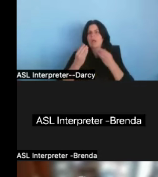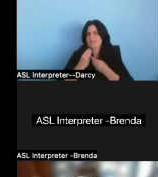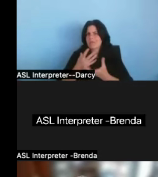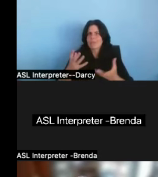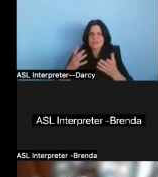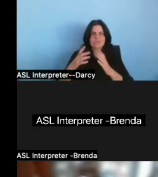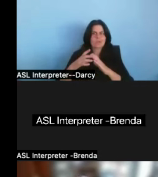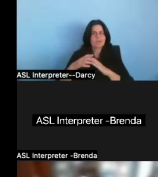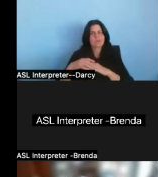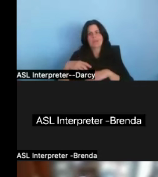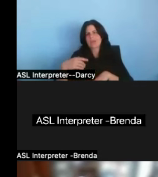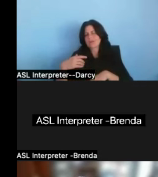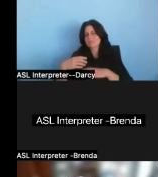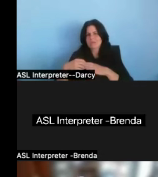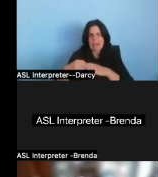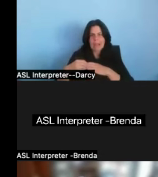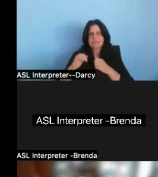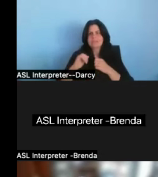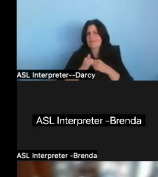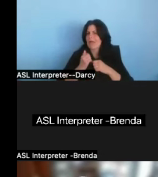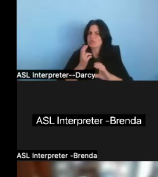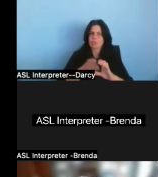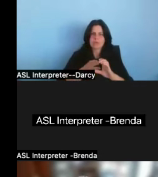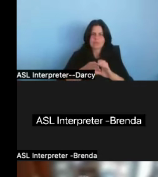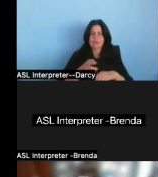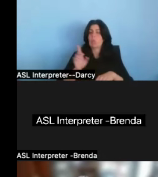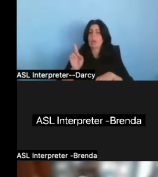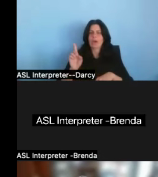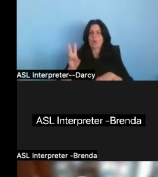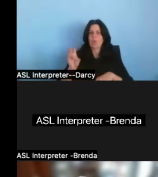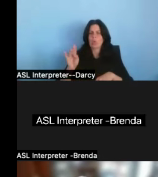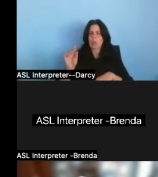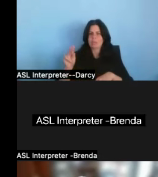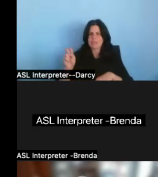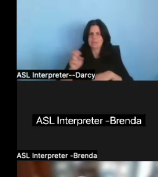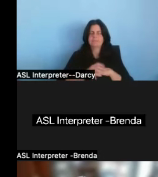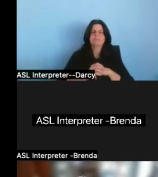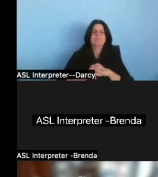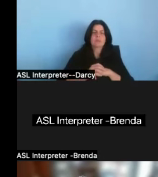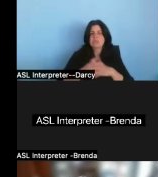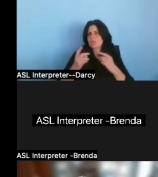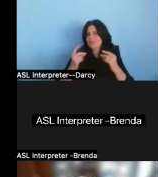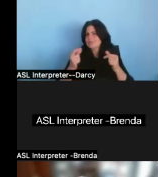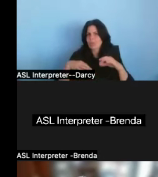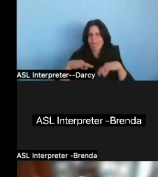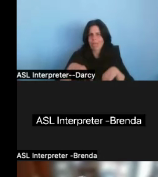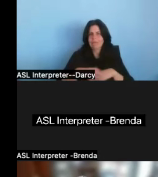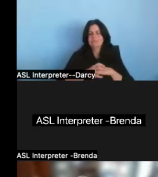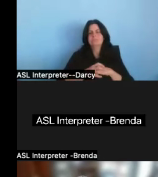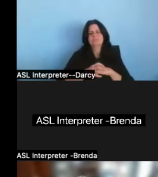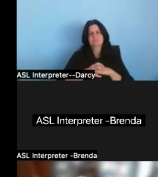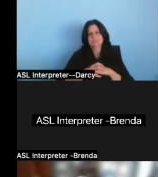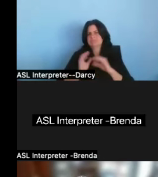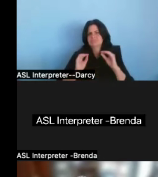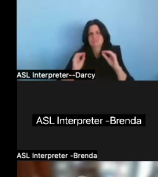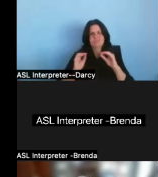shakeout.org/how to participate. All right, so that was a quick run through, and no